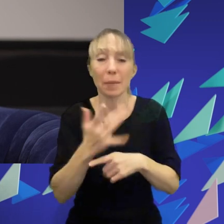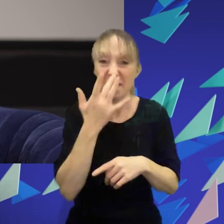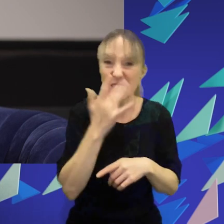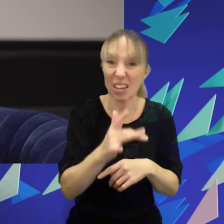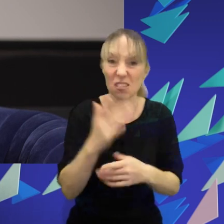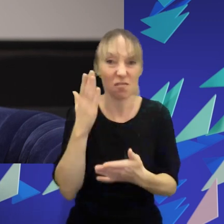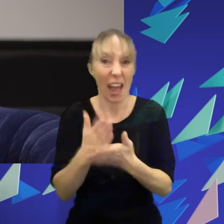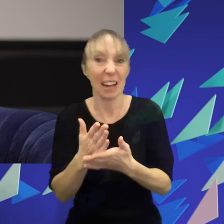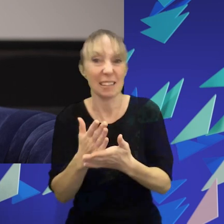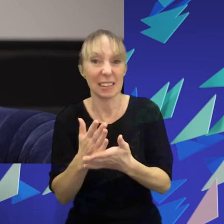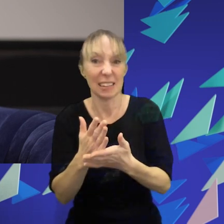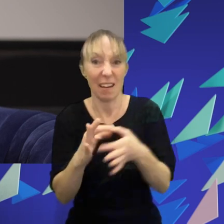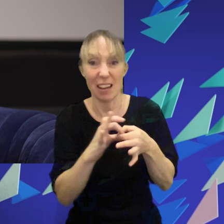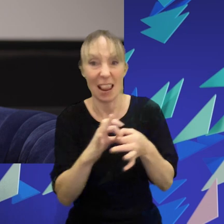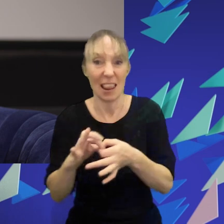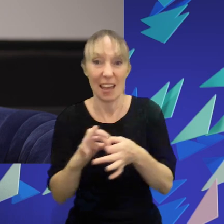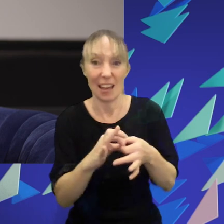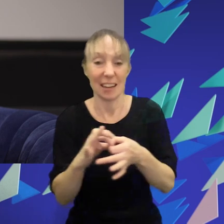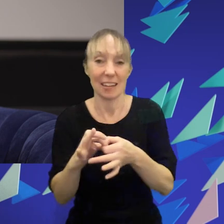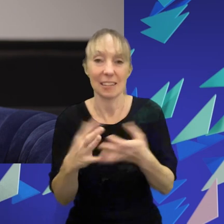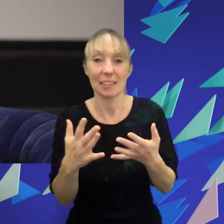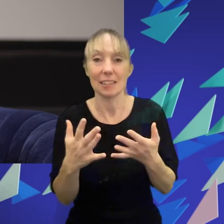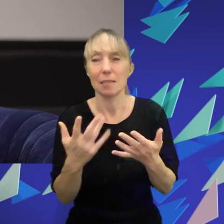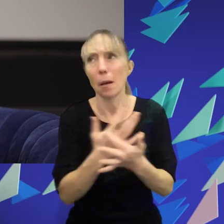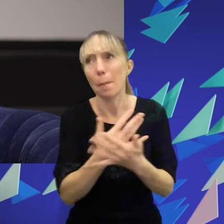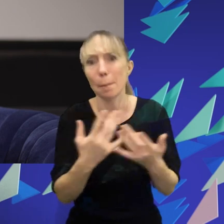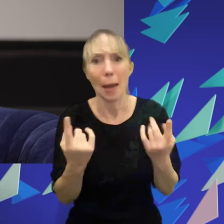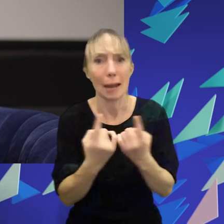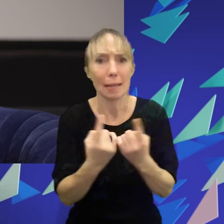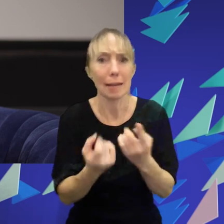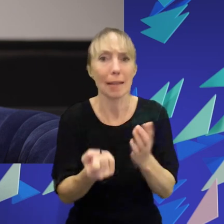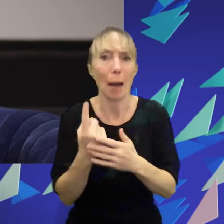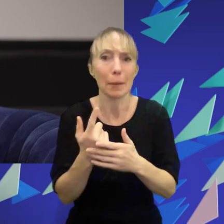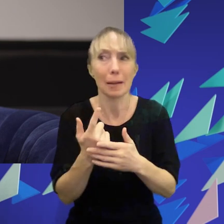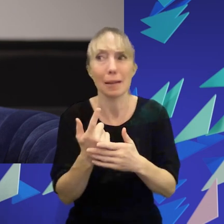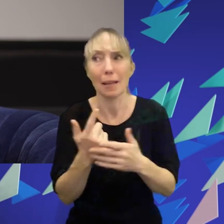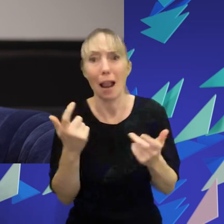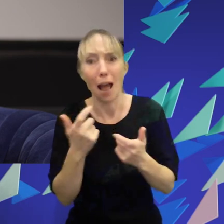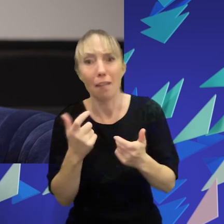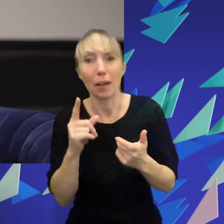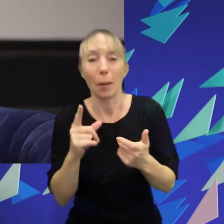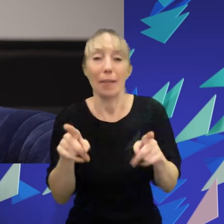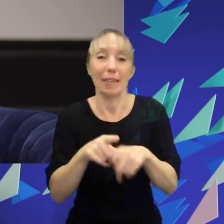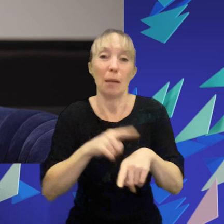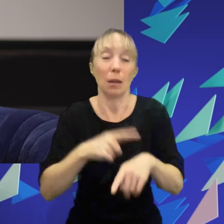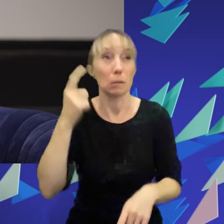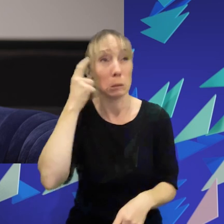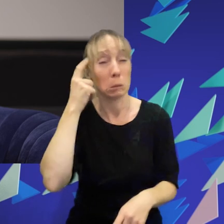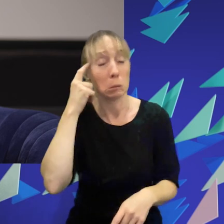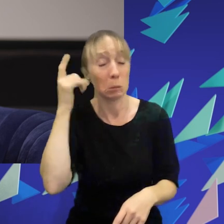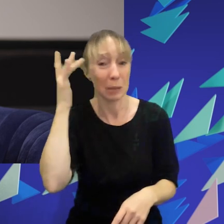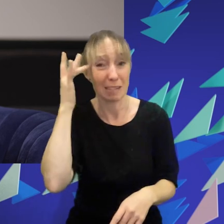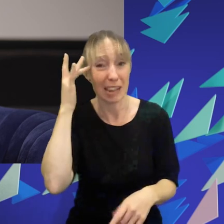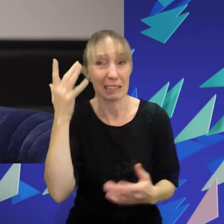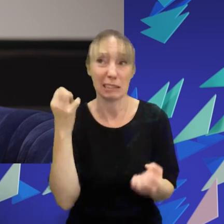and reality are very tied together. There was one thing. So many things happened that were laughable and at the same time irritating and sometimes frustrating,